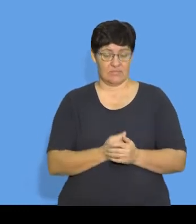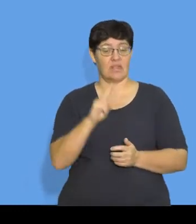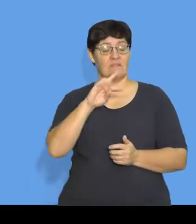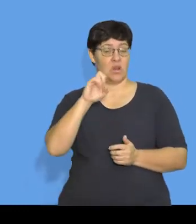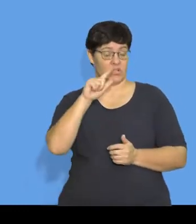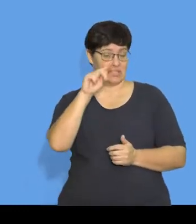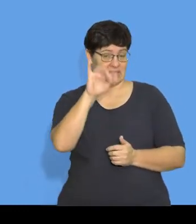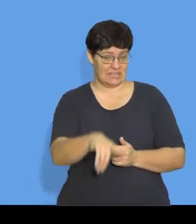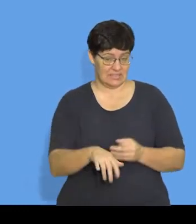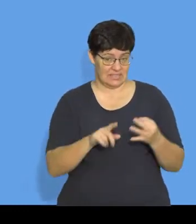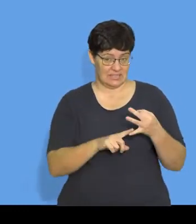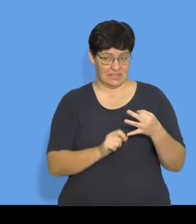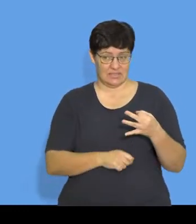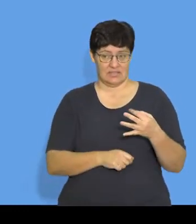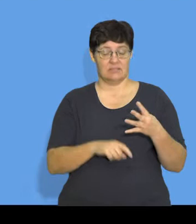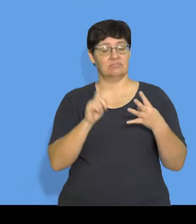velocity,